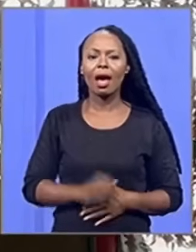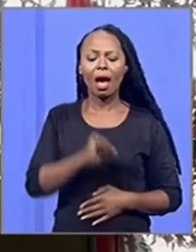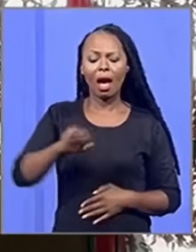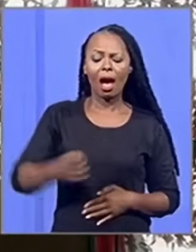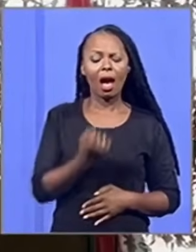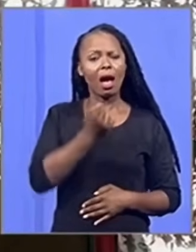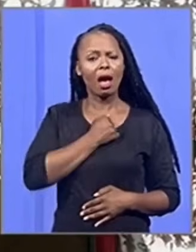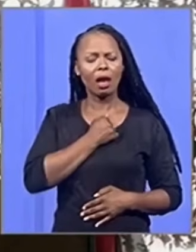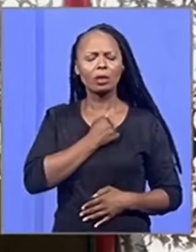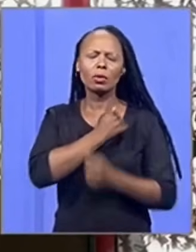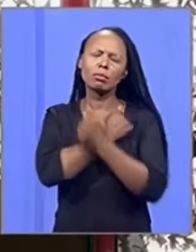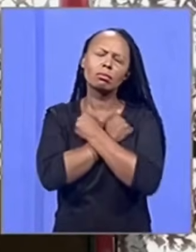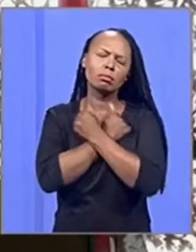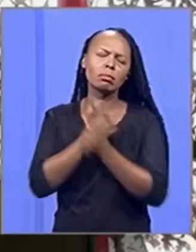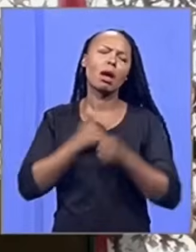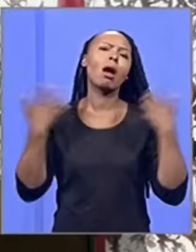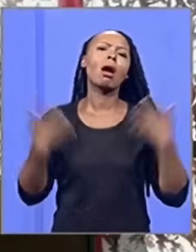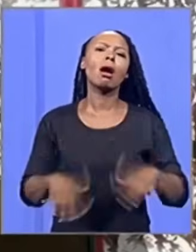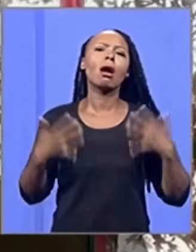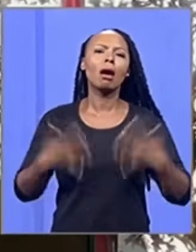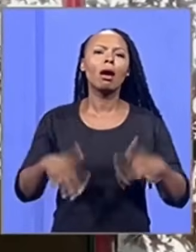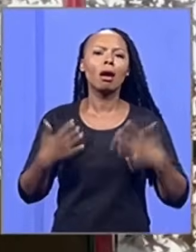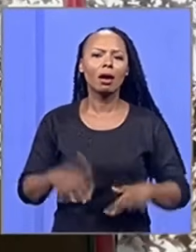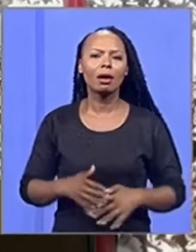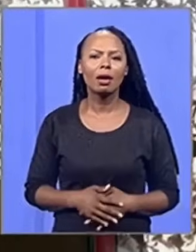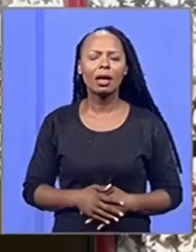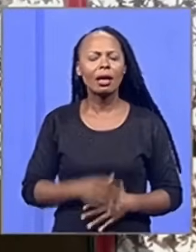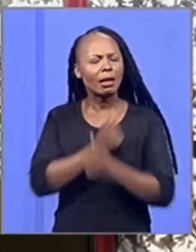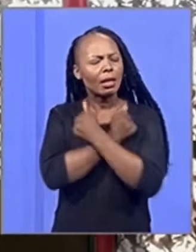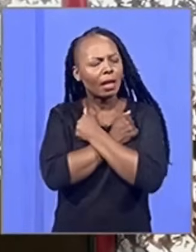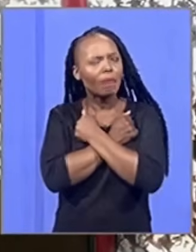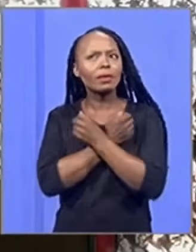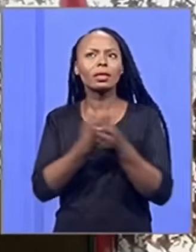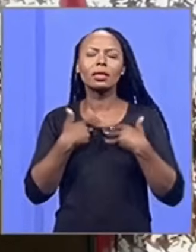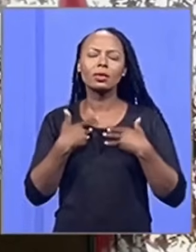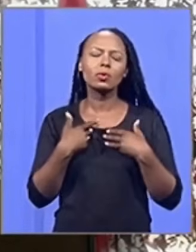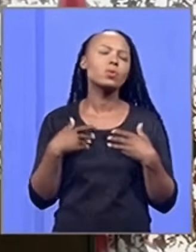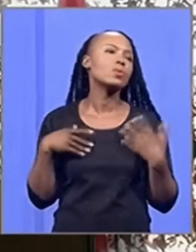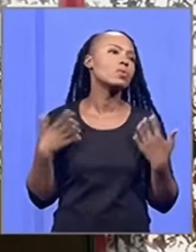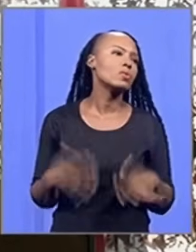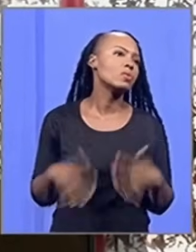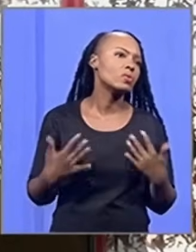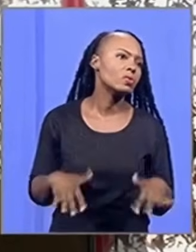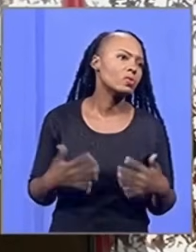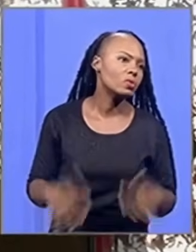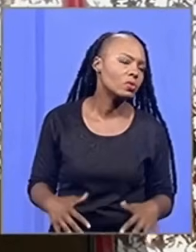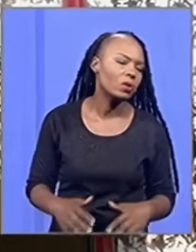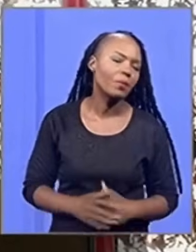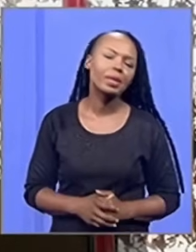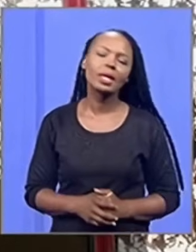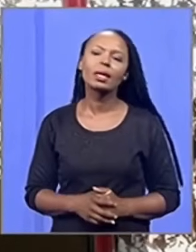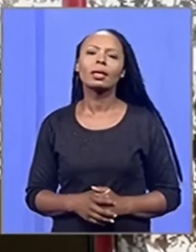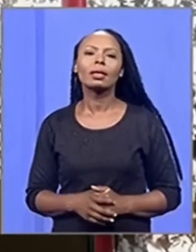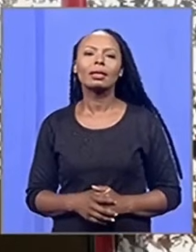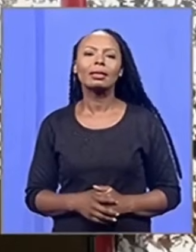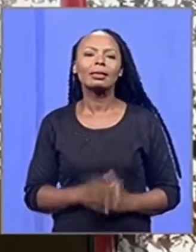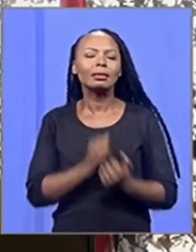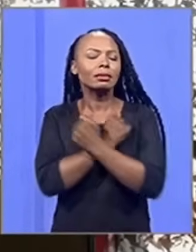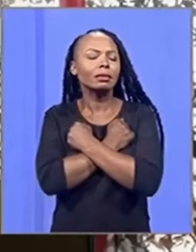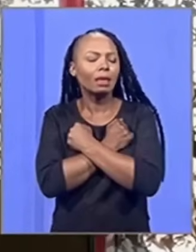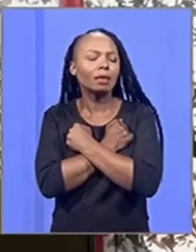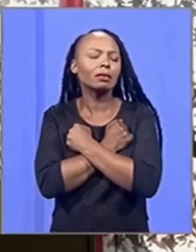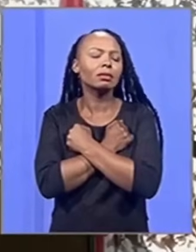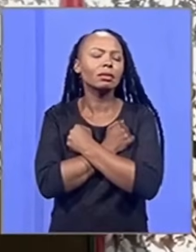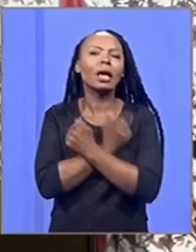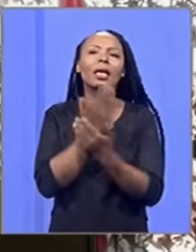husband. You see the kind of love that he was giving me, the kind of love that you can see